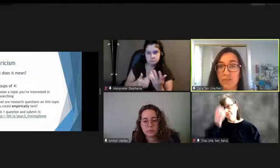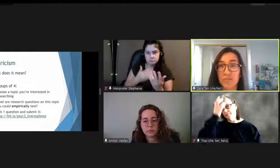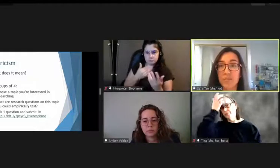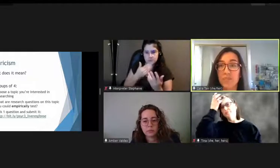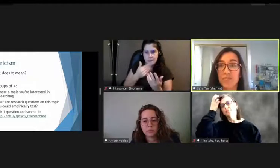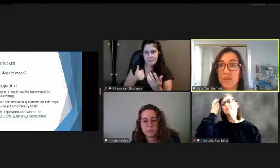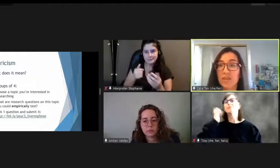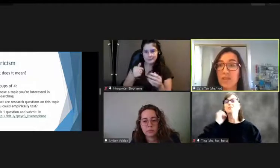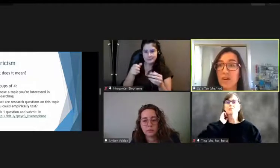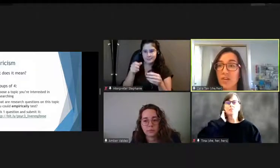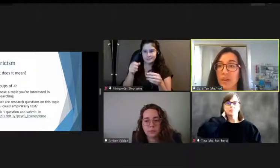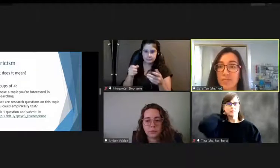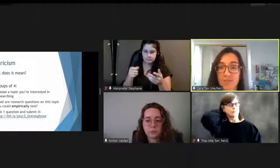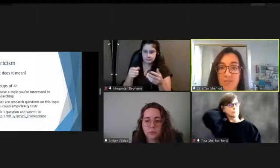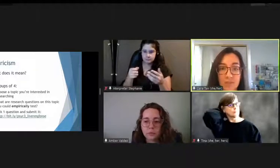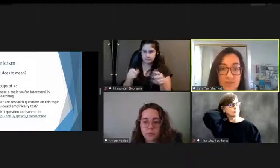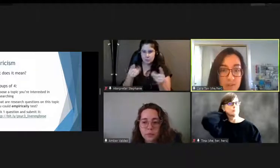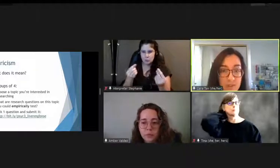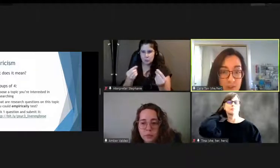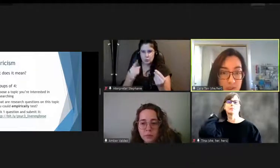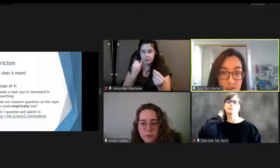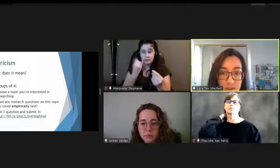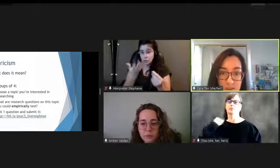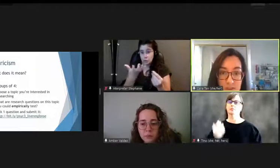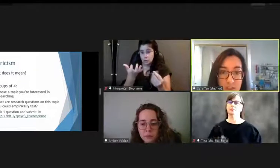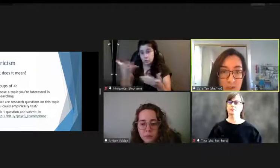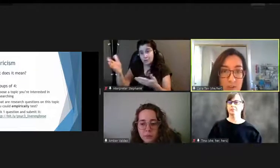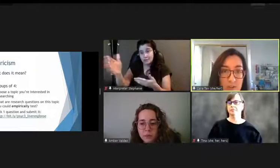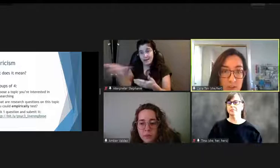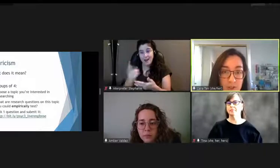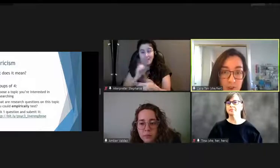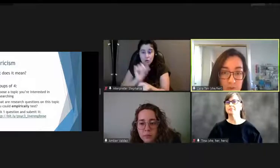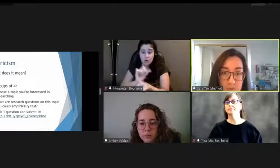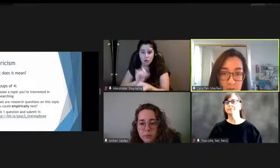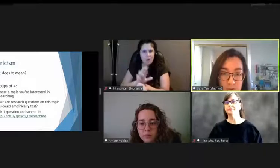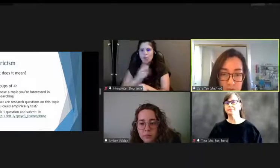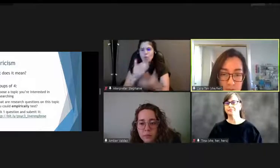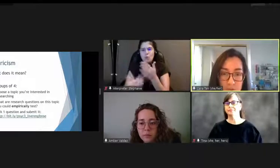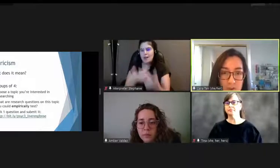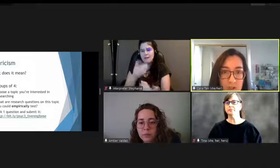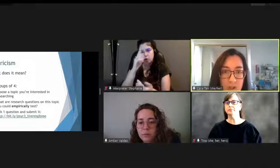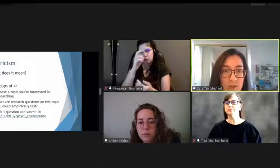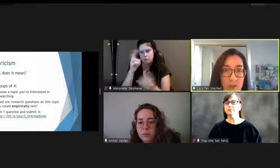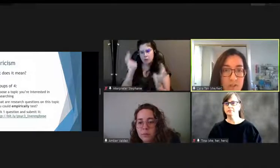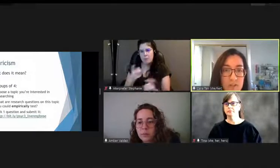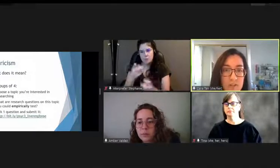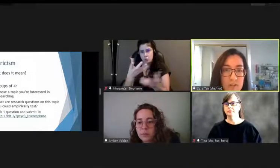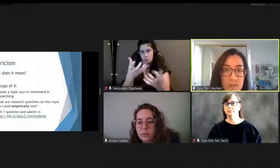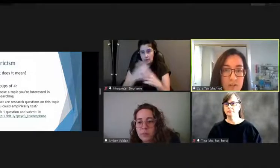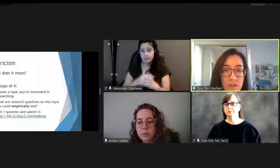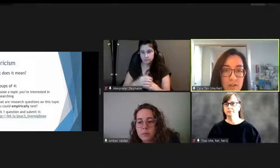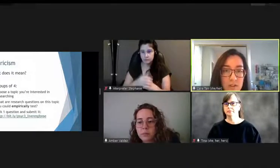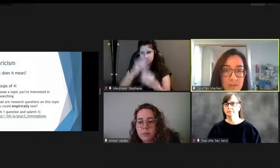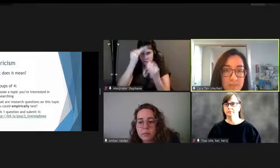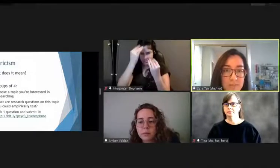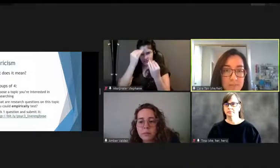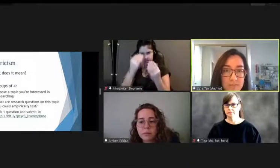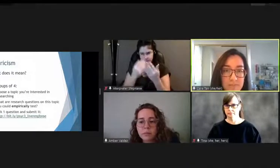box. All right. I'm going to set up these breakout rooms, recreate.